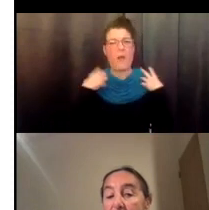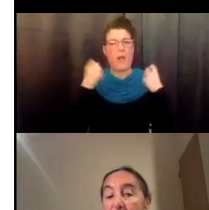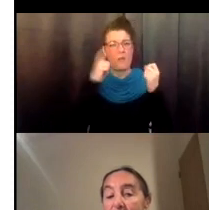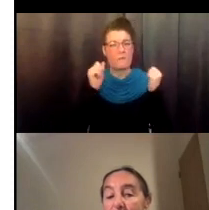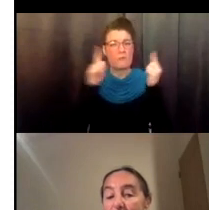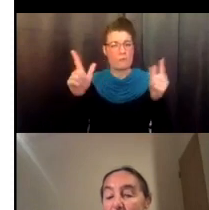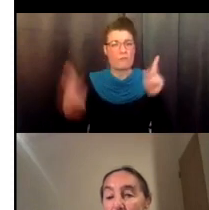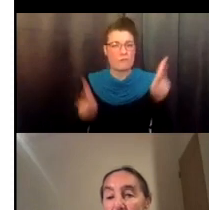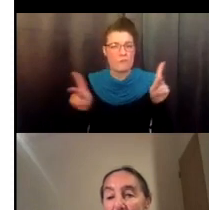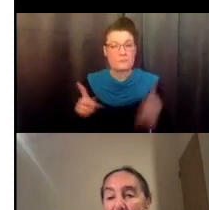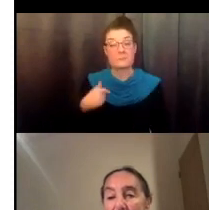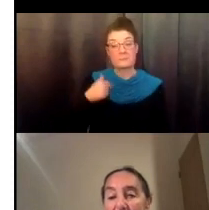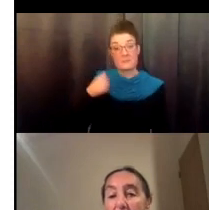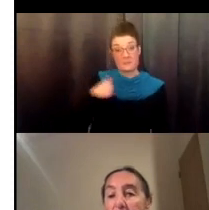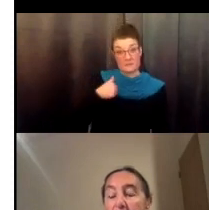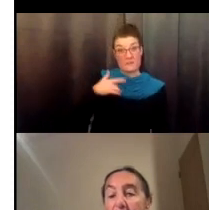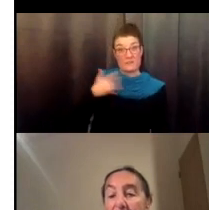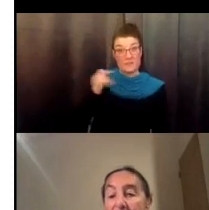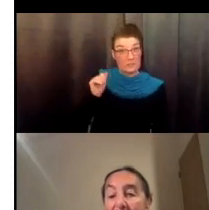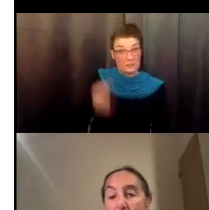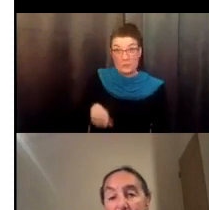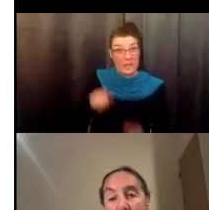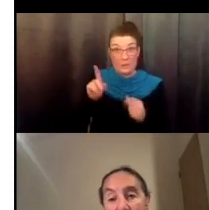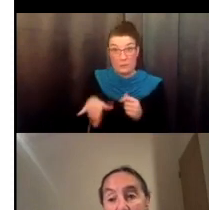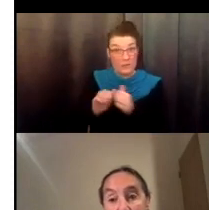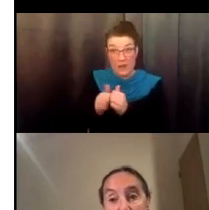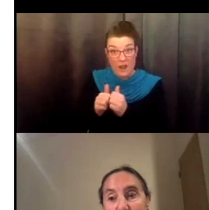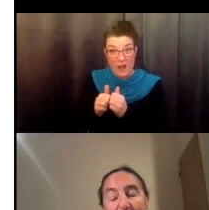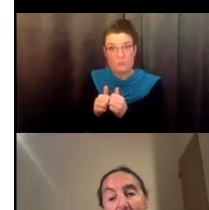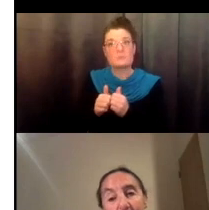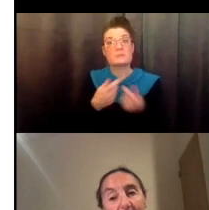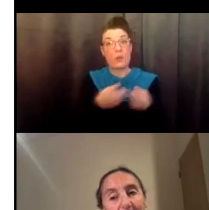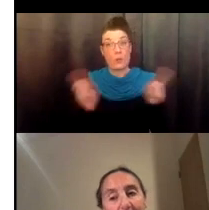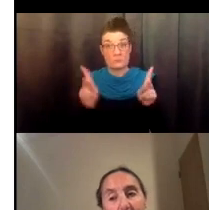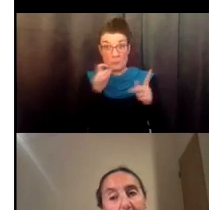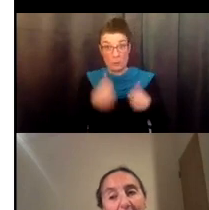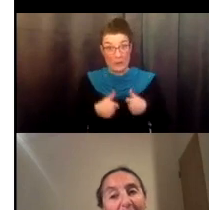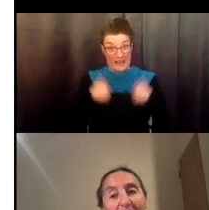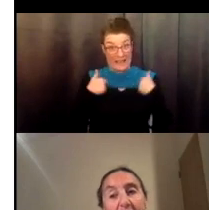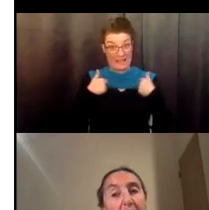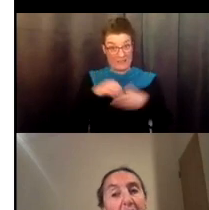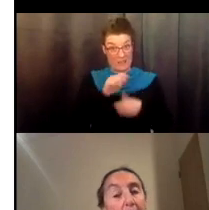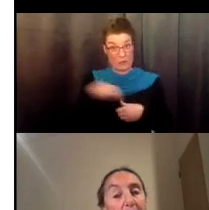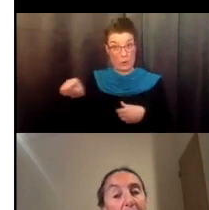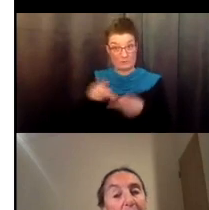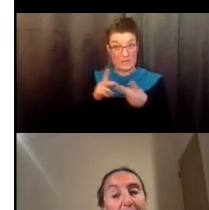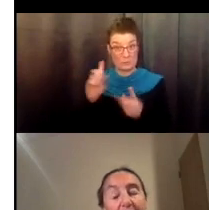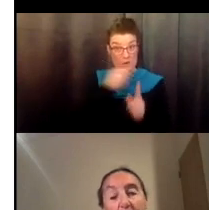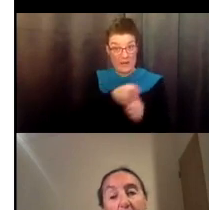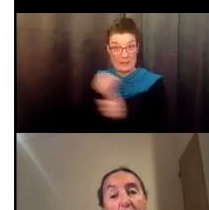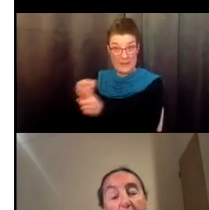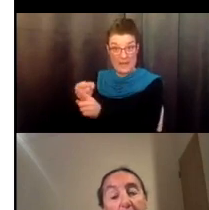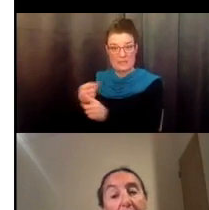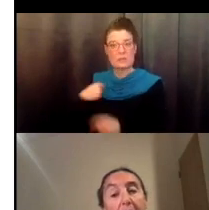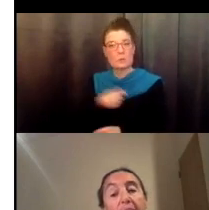that we can only do that by offering the people that live in the places that are impacted an opportunity